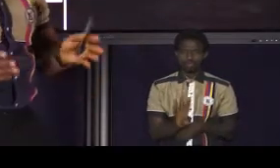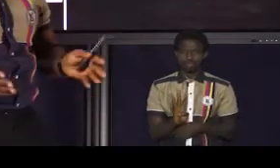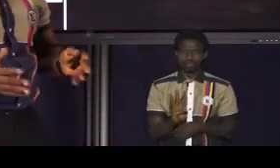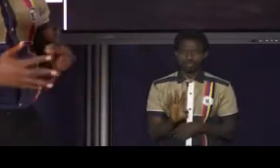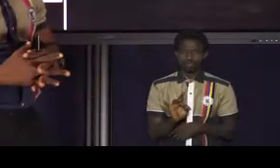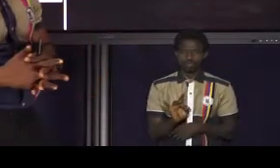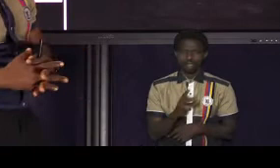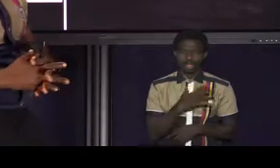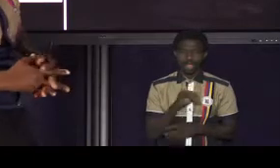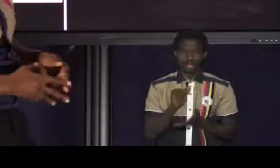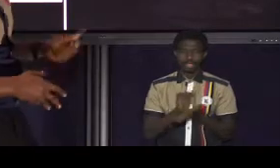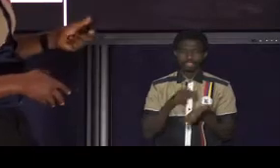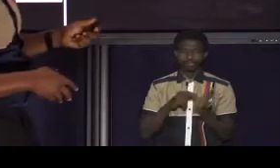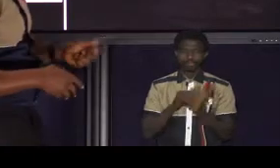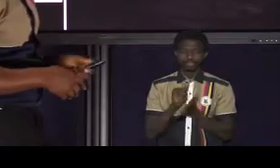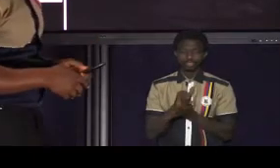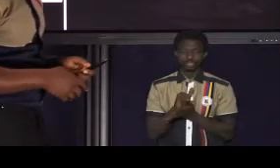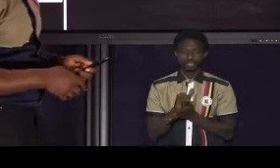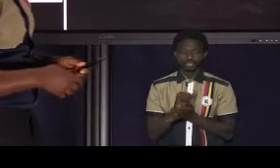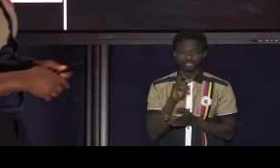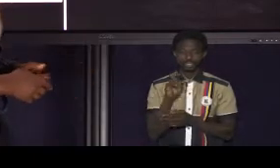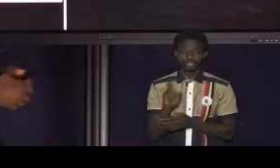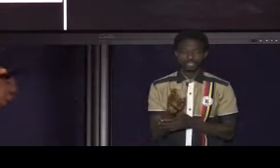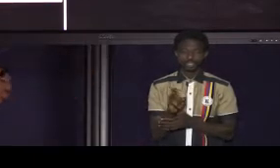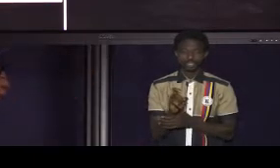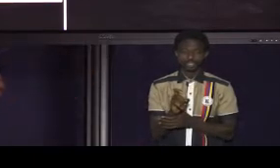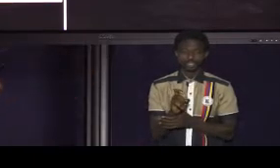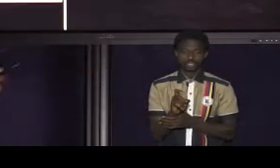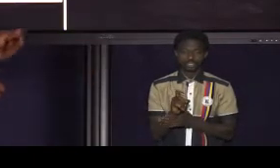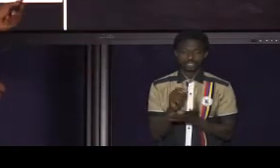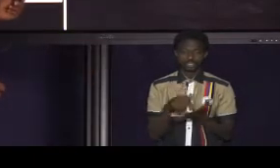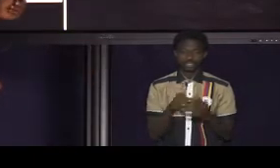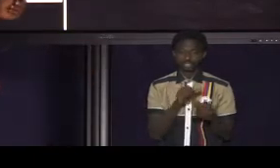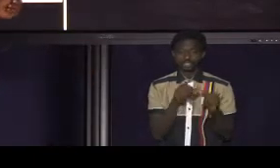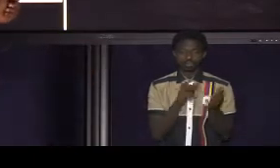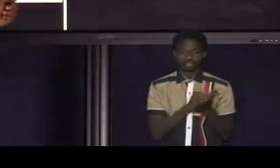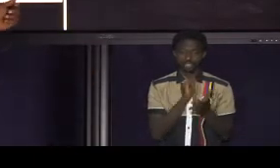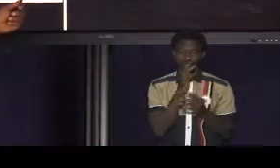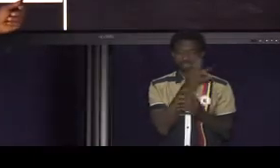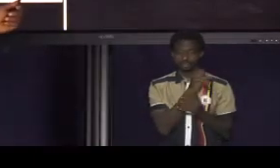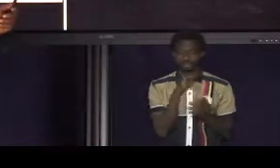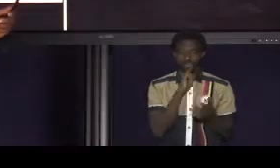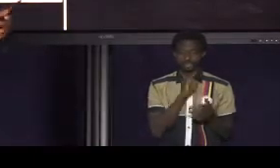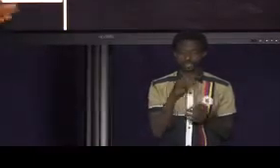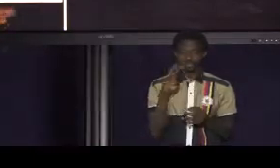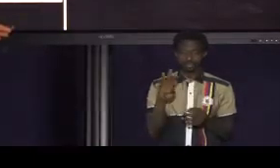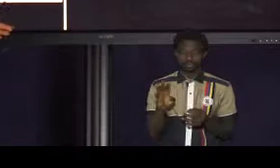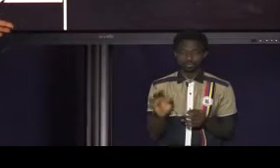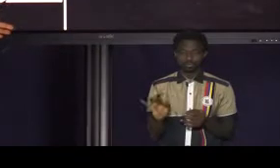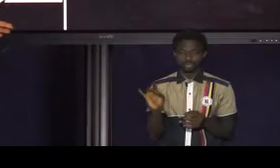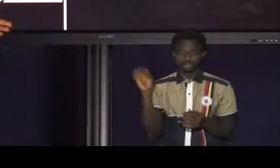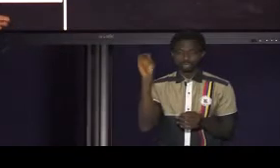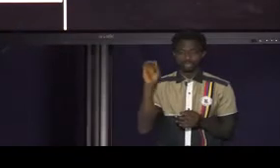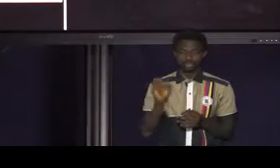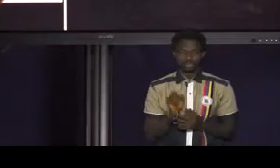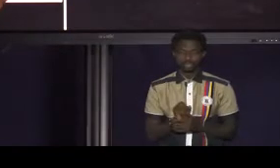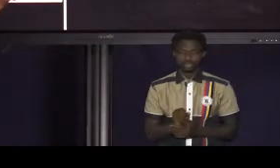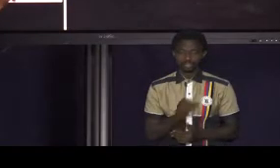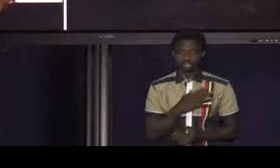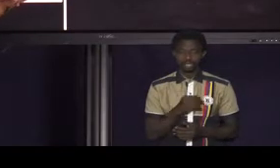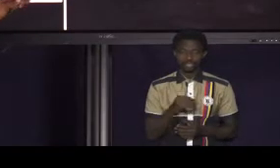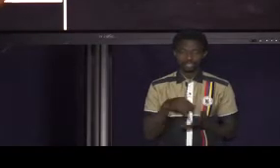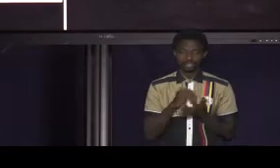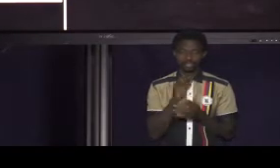be 48. And so that means that x, this angle that is missing, is 48 degrees. It